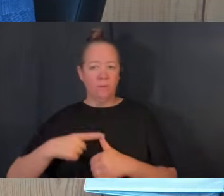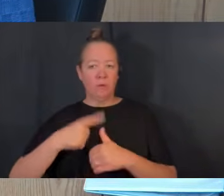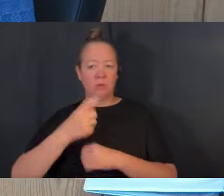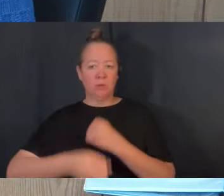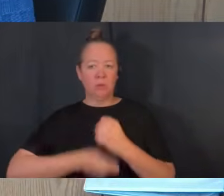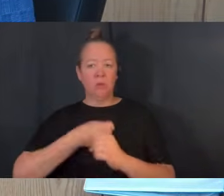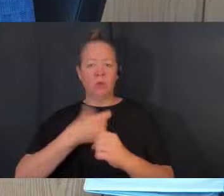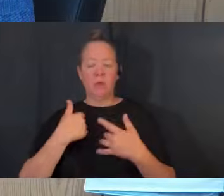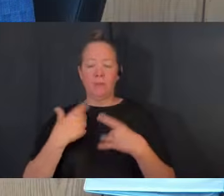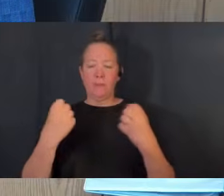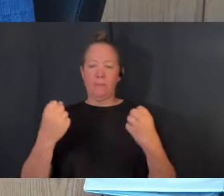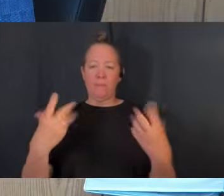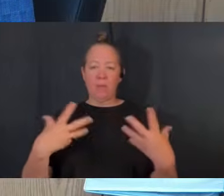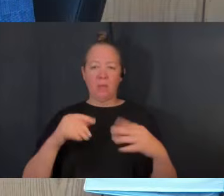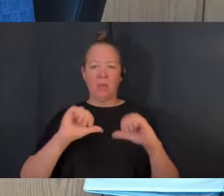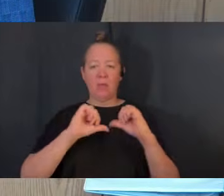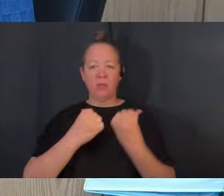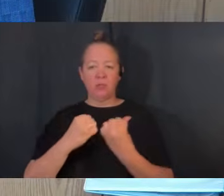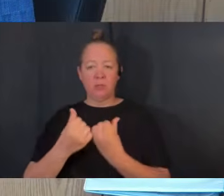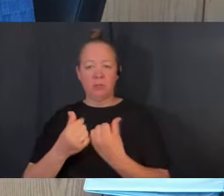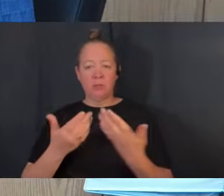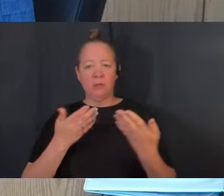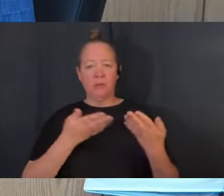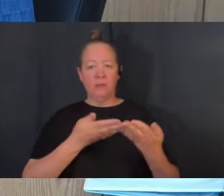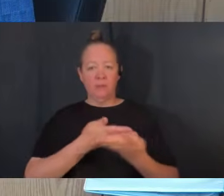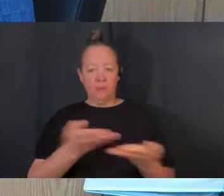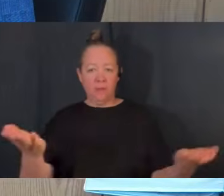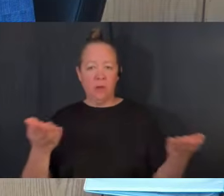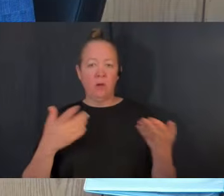agencies there, as we always do, at least about 40 to